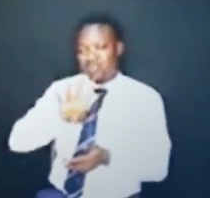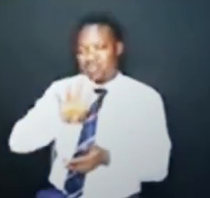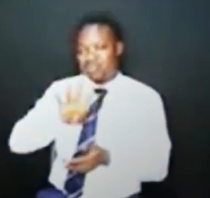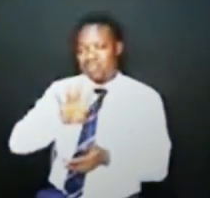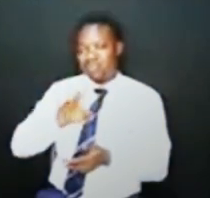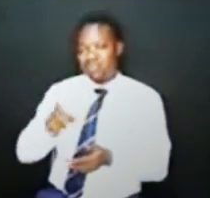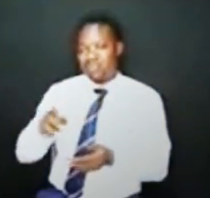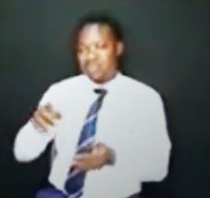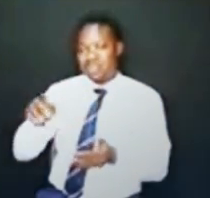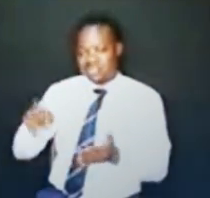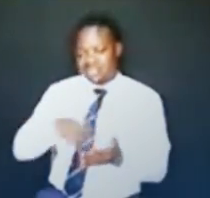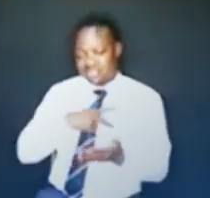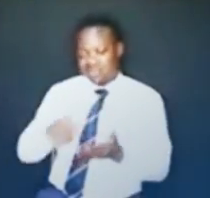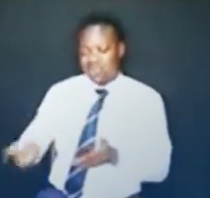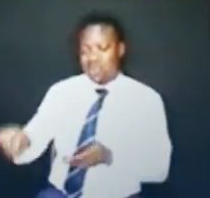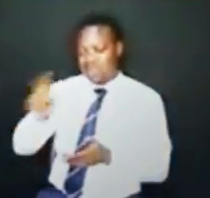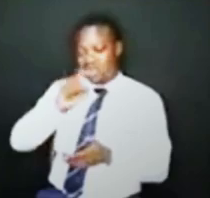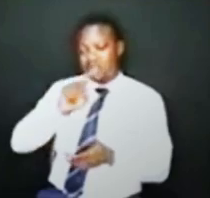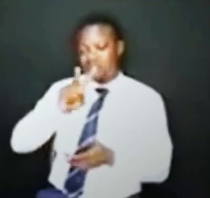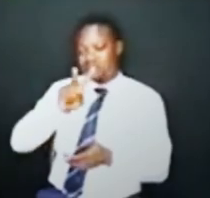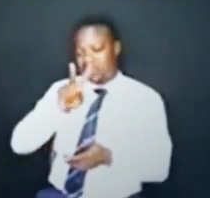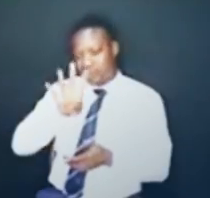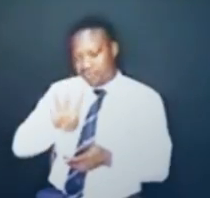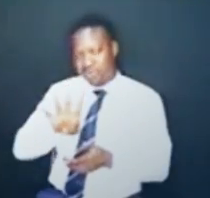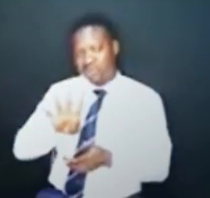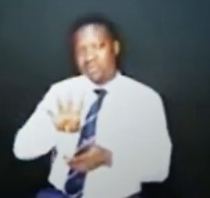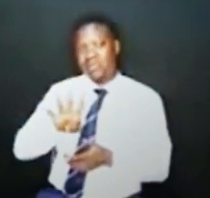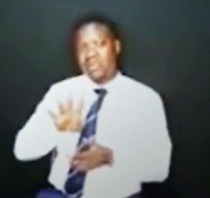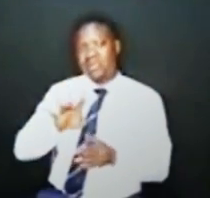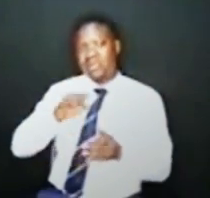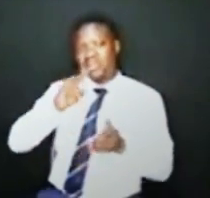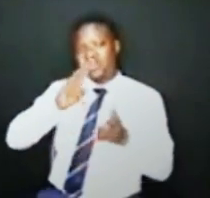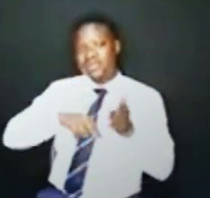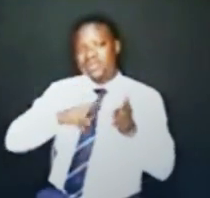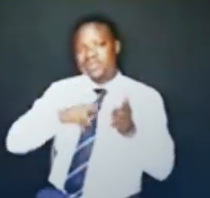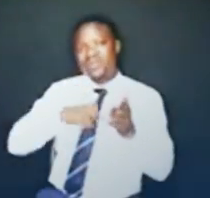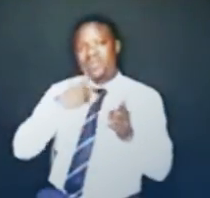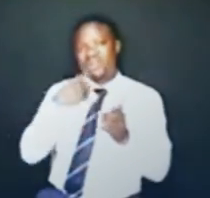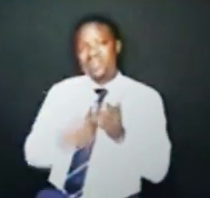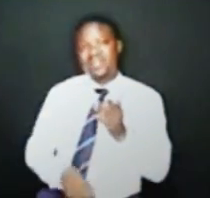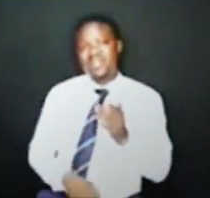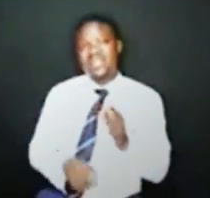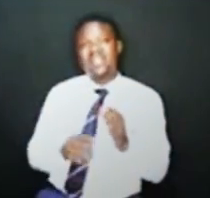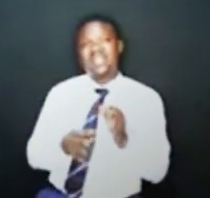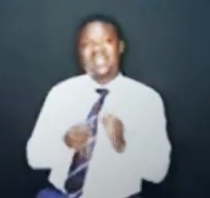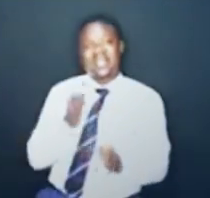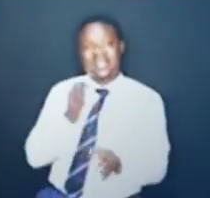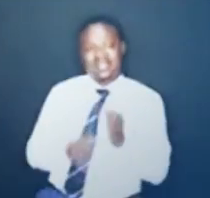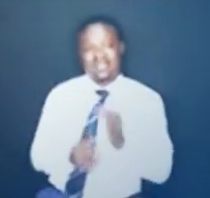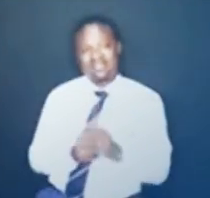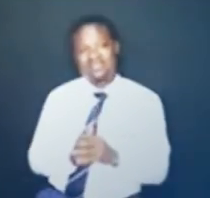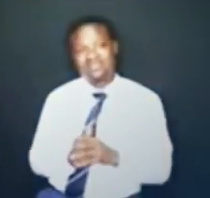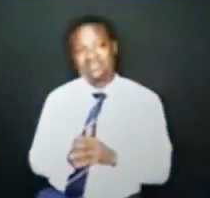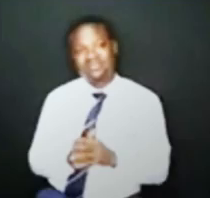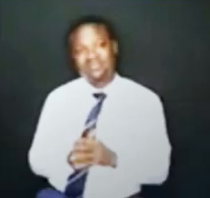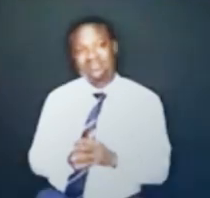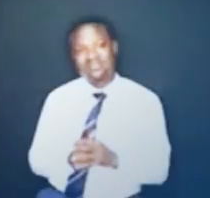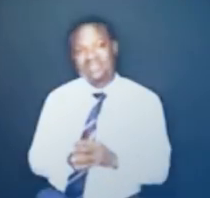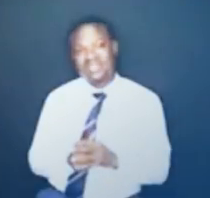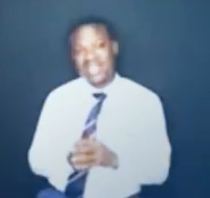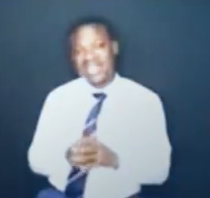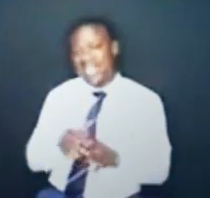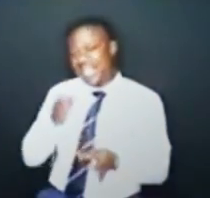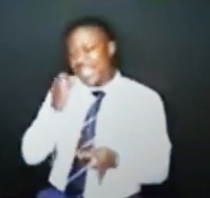There David begins with the word if. David, he brings an if